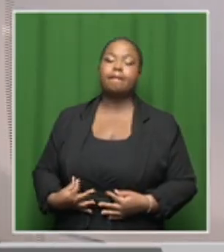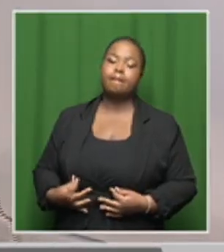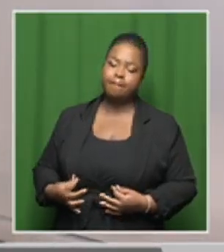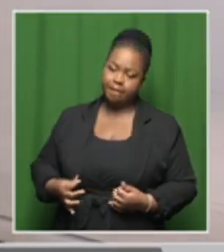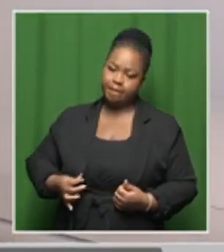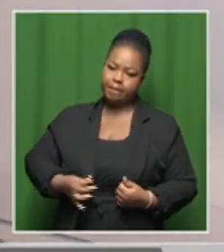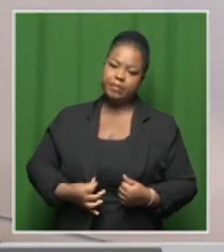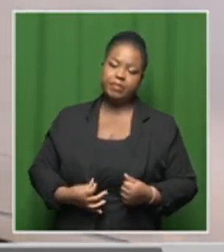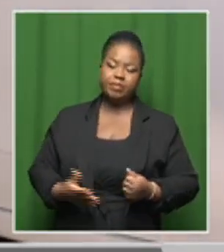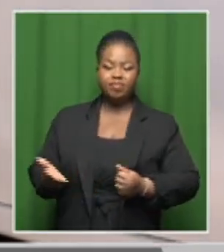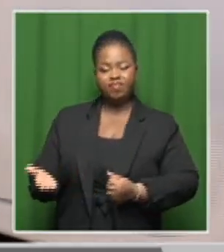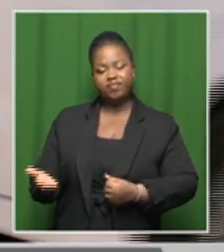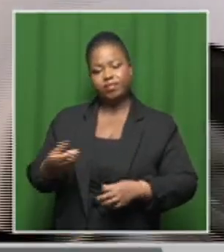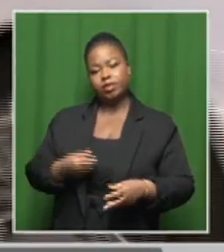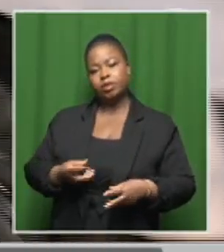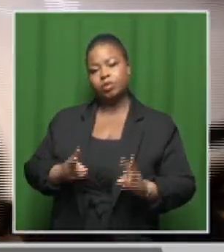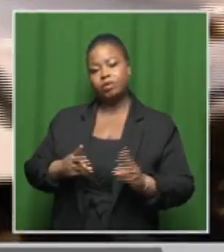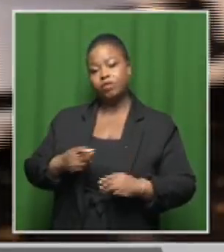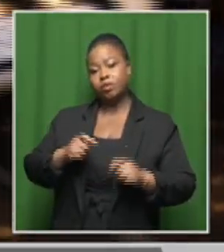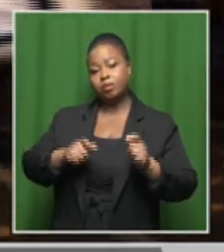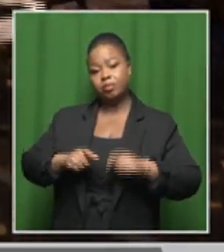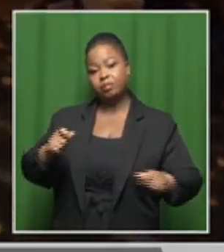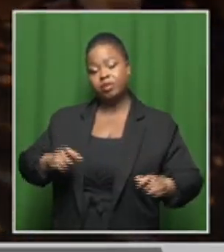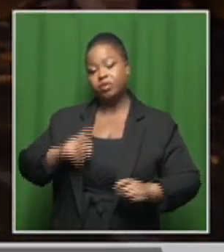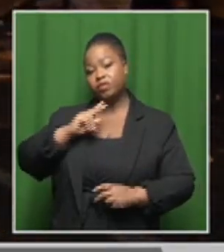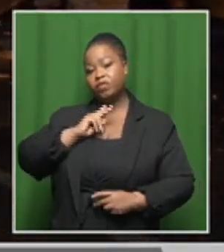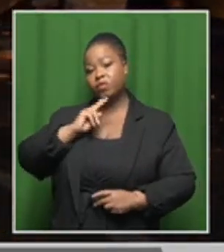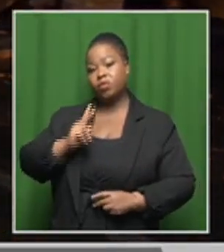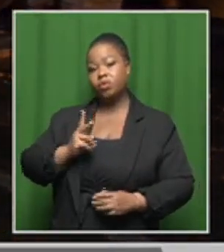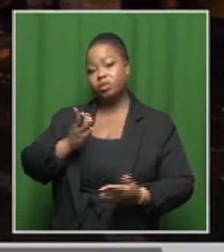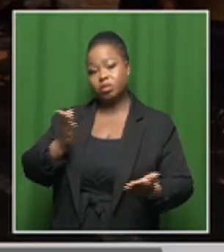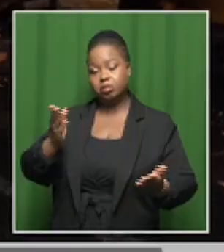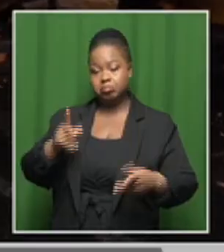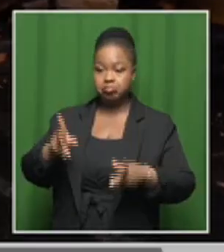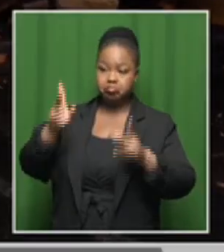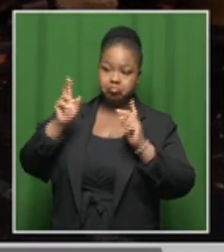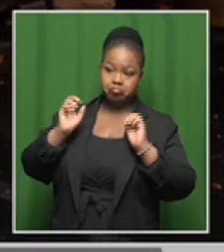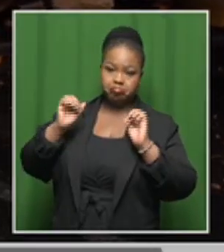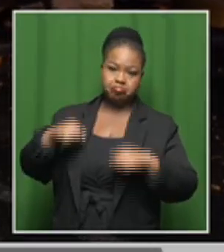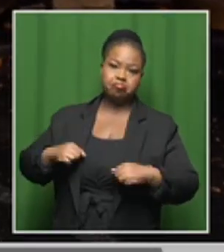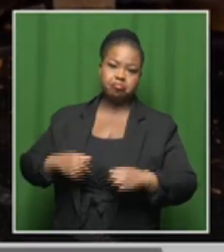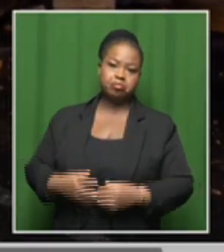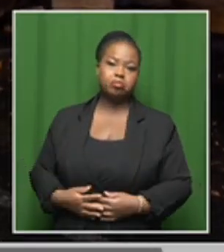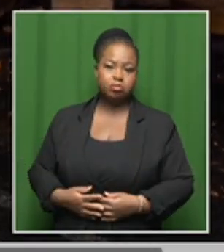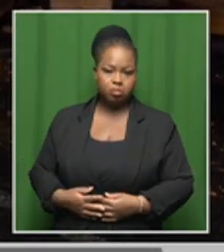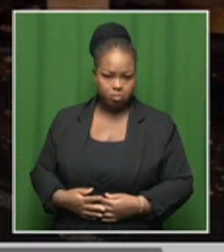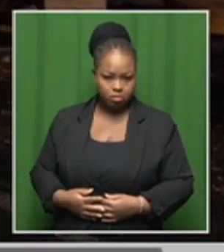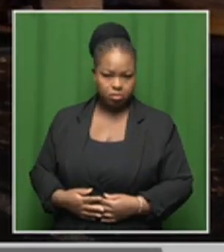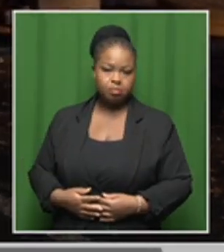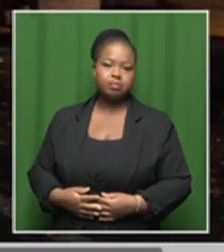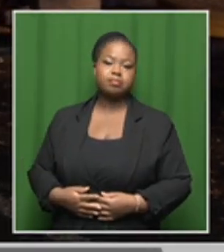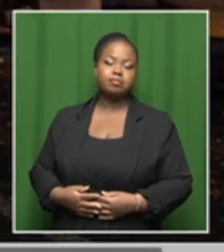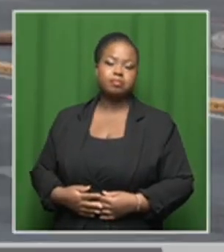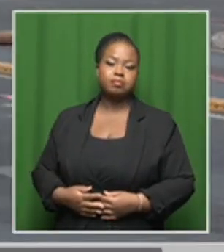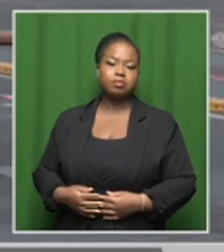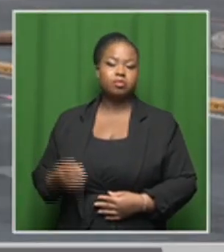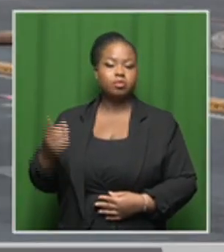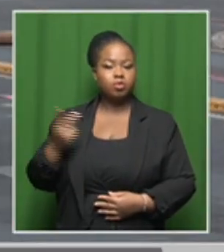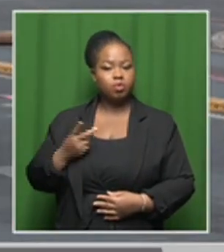Well, it is a way for people's voices to be able to be heard and